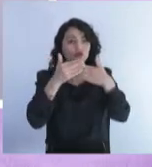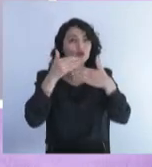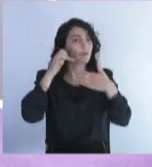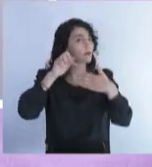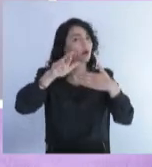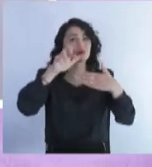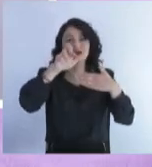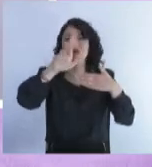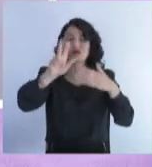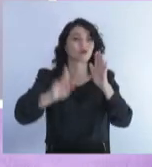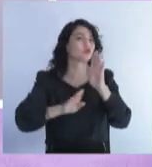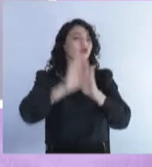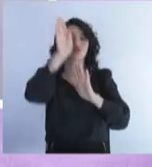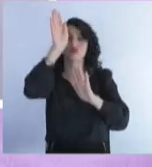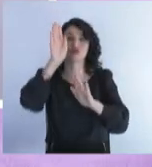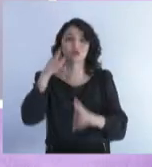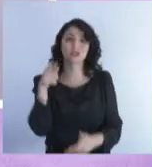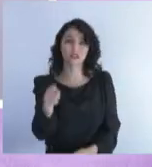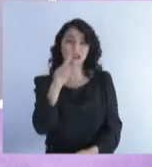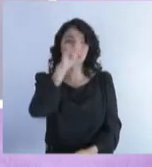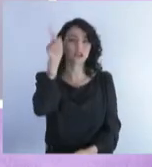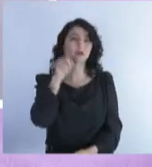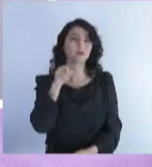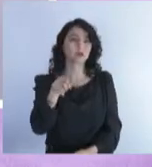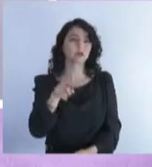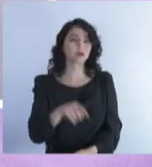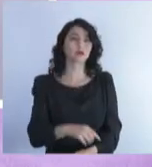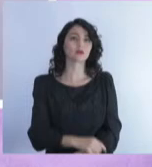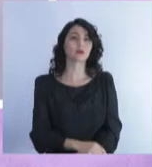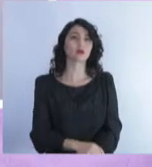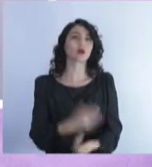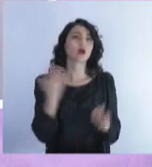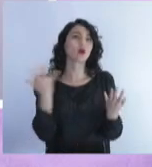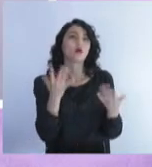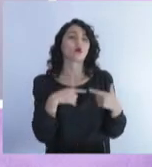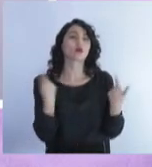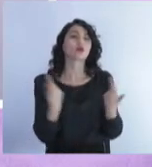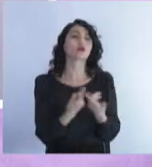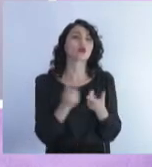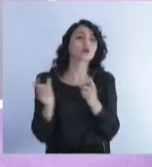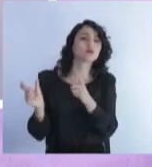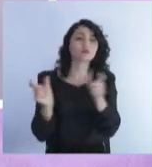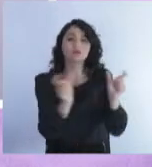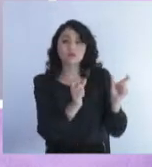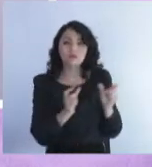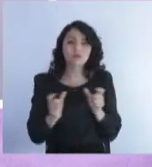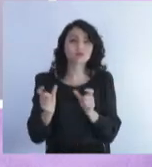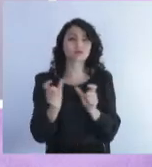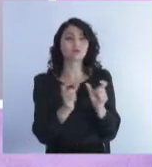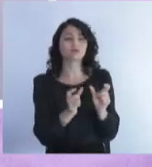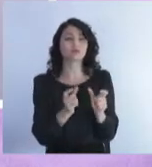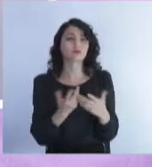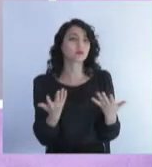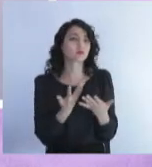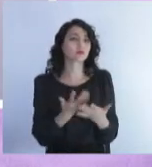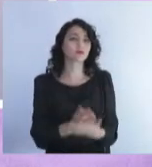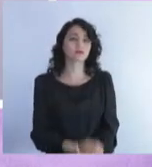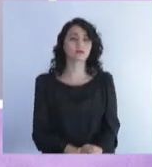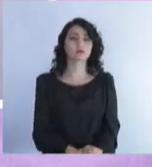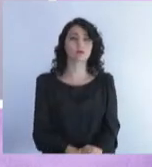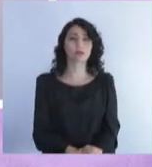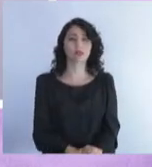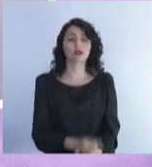worse. So the question is, how can we best handle what's going to come? It